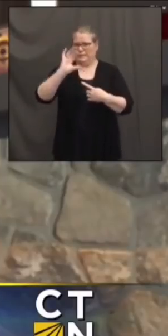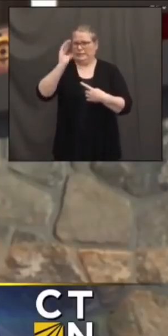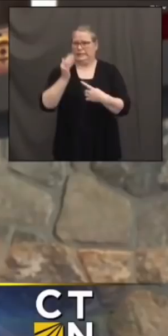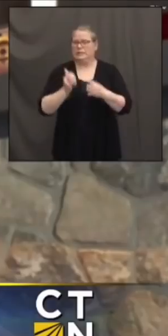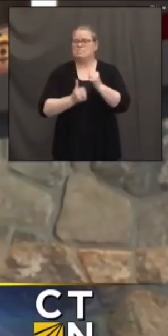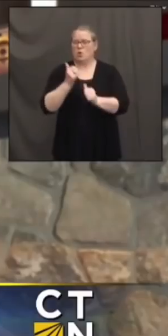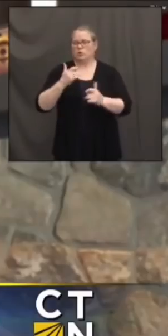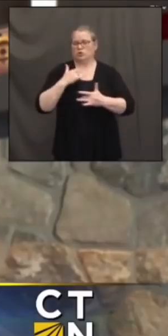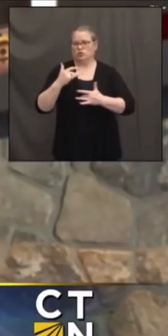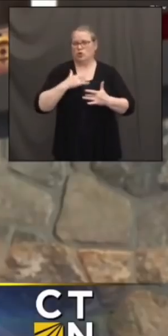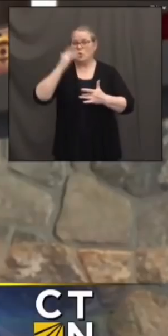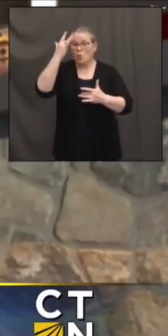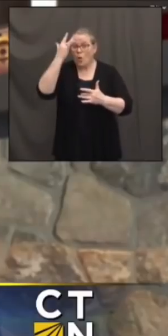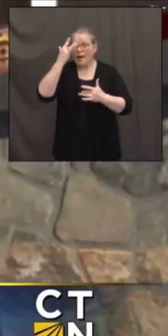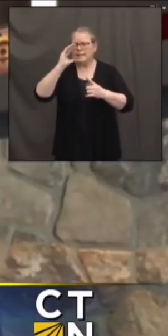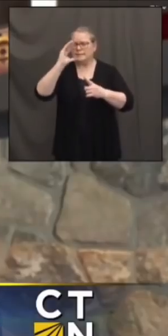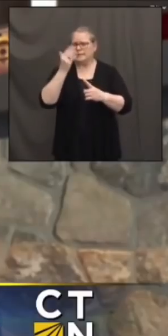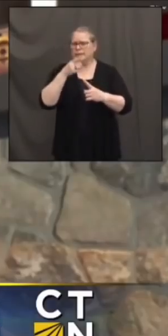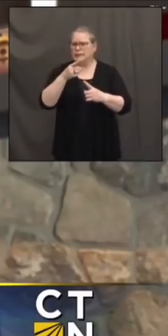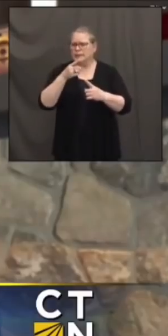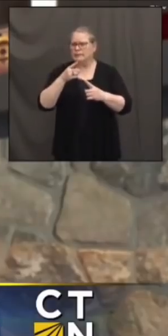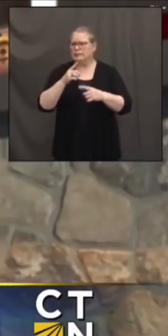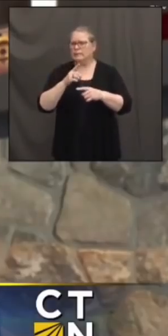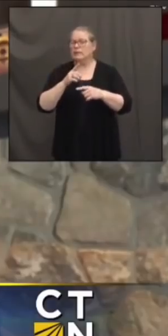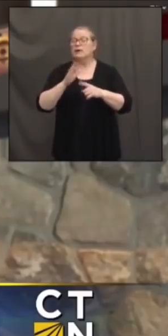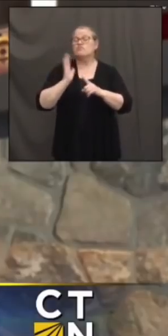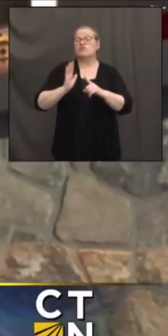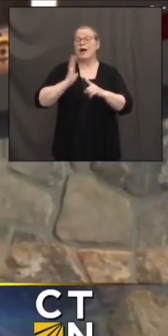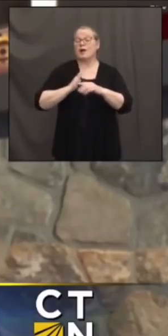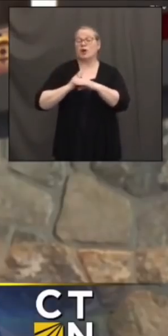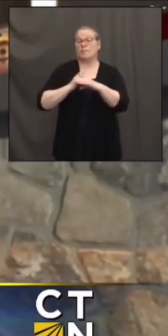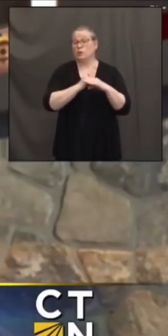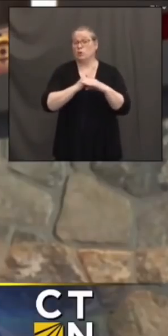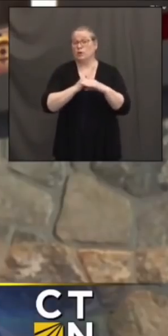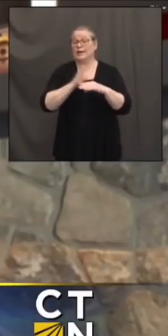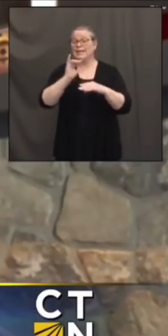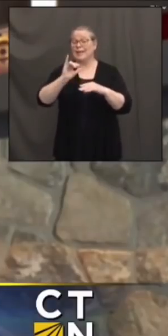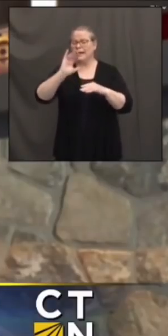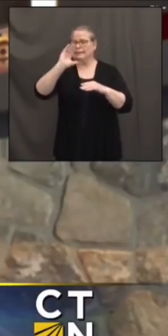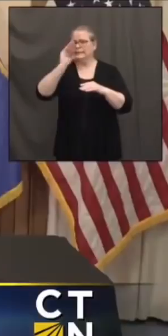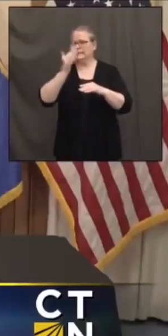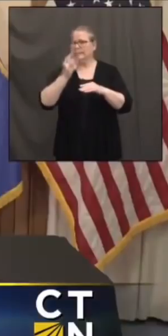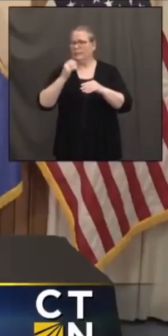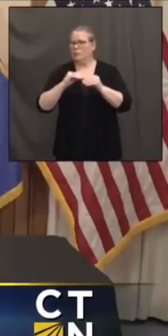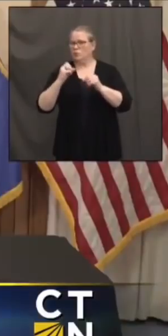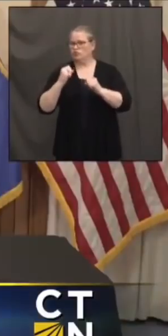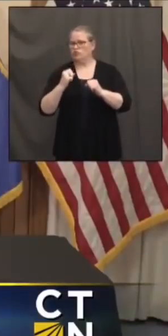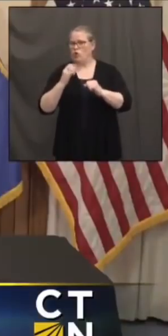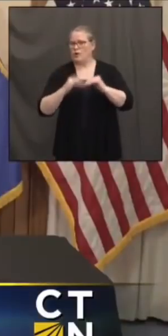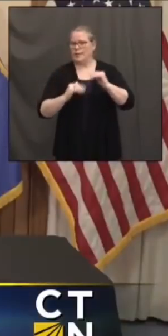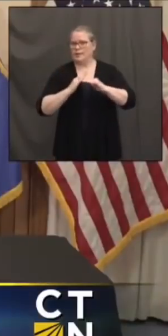potential to reduce the effectiveness of prior immunity, including through vaccination.